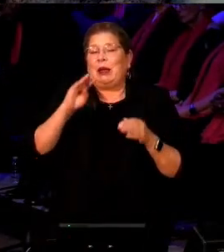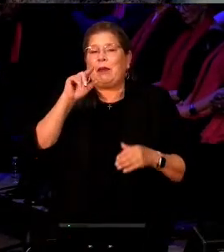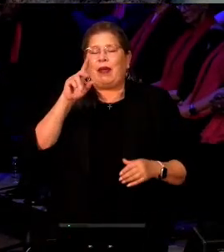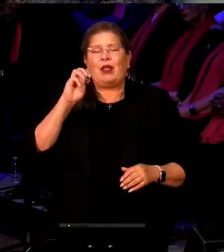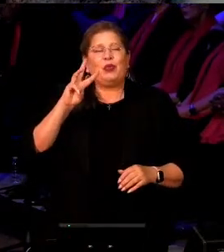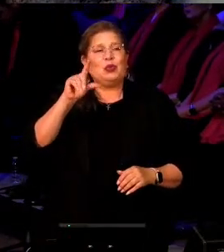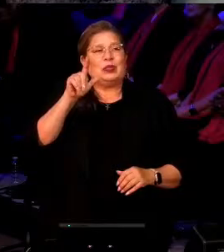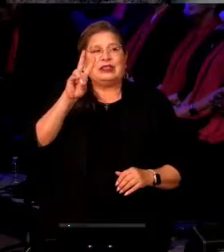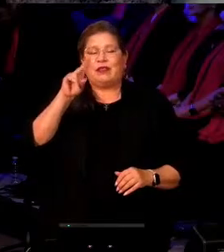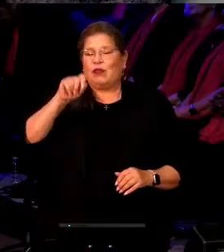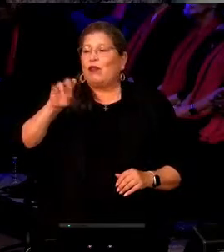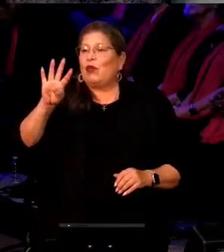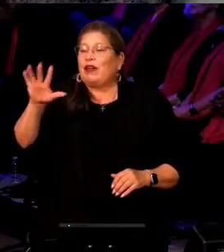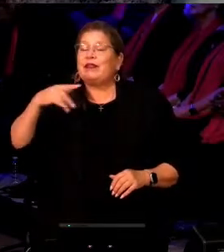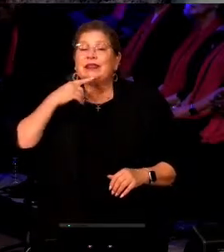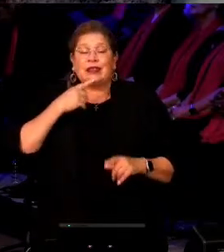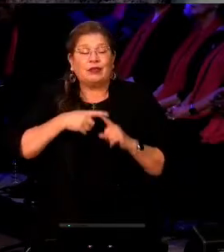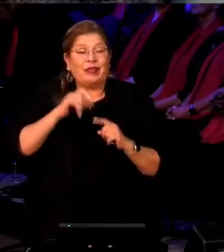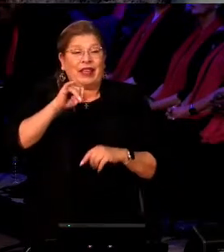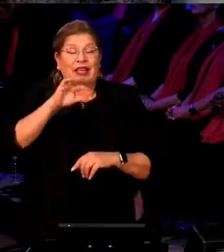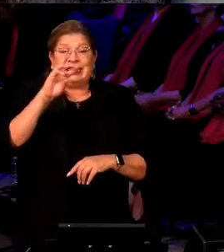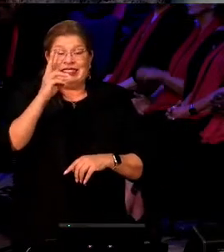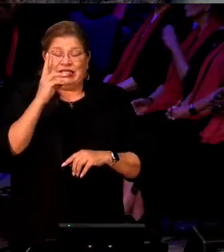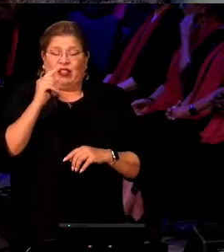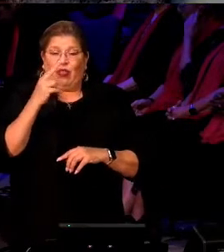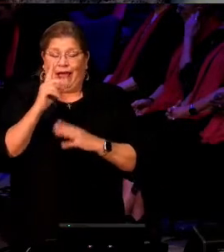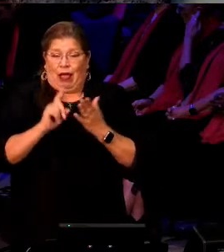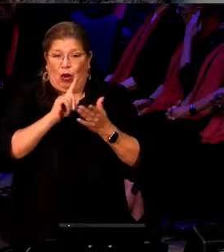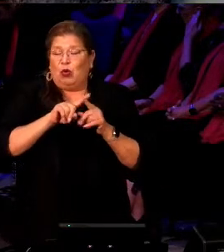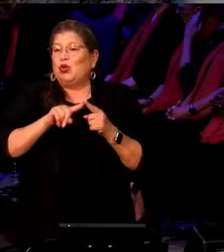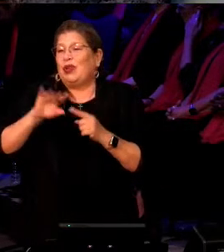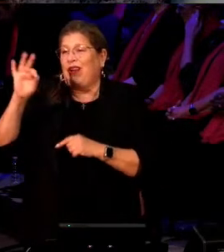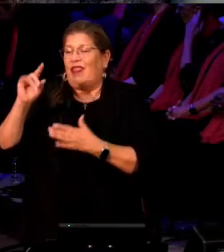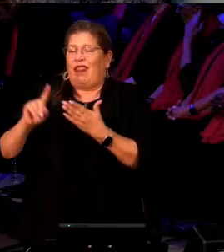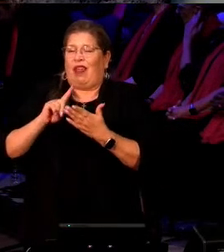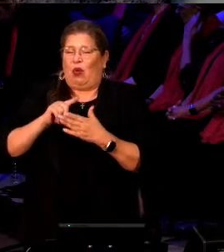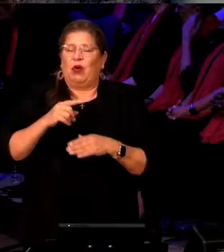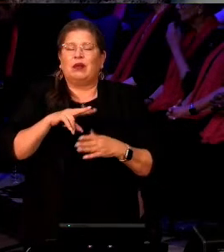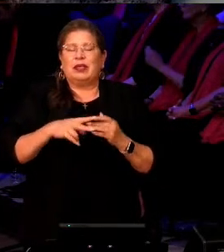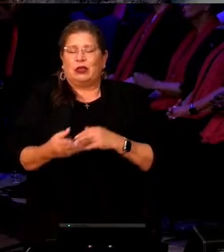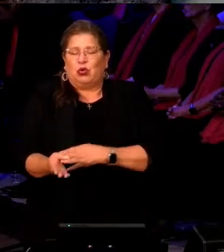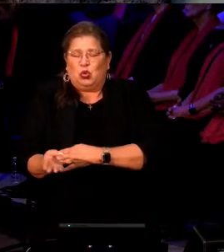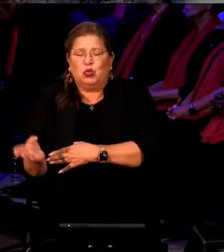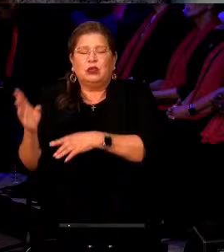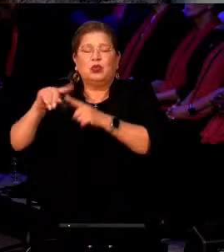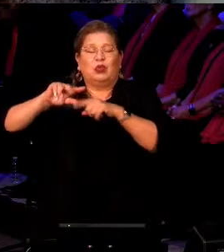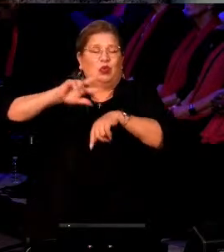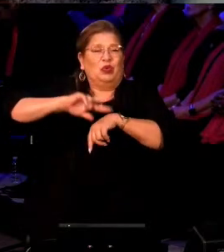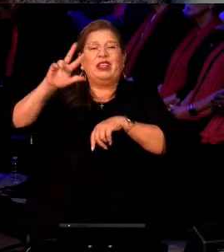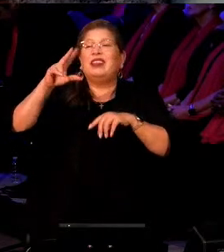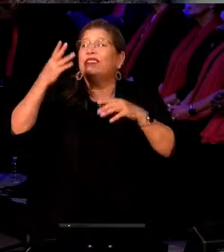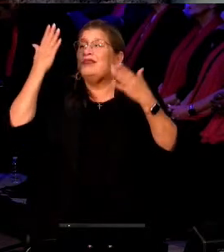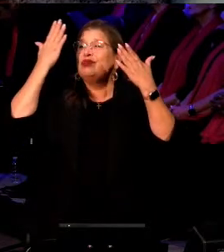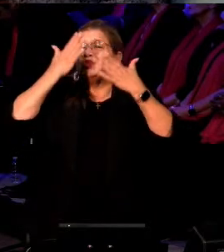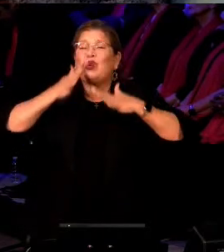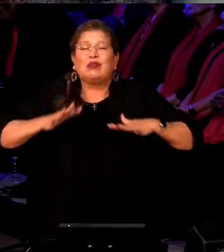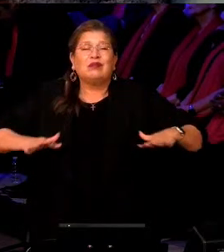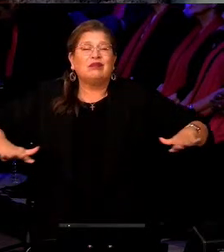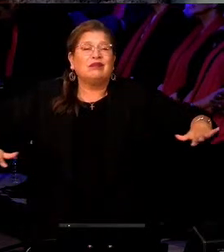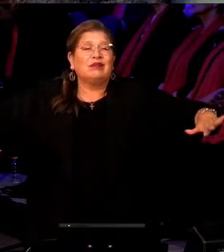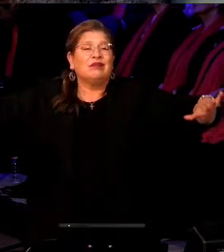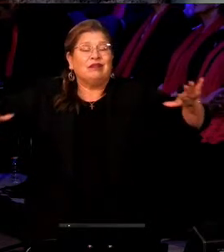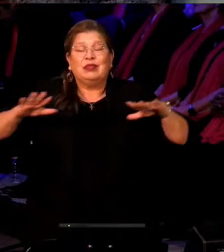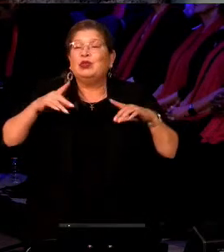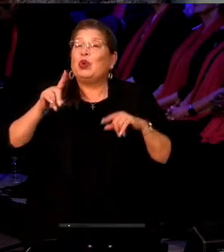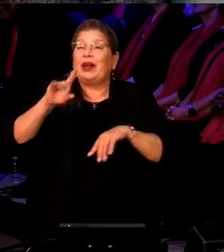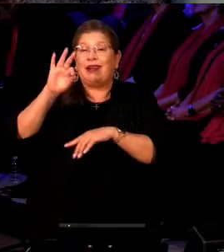starting in verse 45, "From the sixth hour unto the ninth hour, darkness came over the land. About the ninth hour, Jesus cried